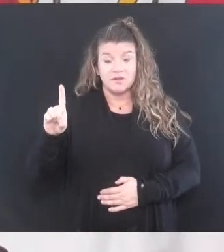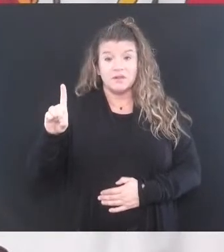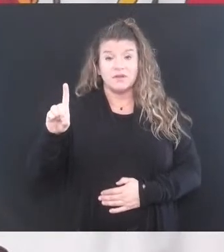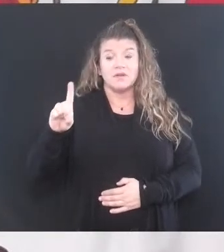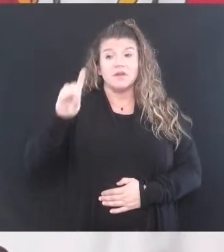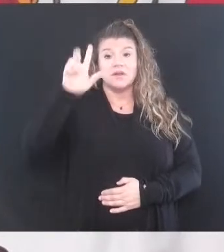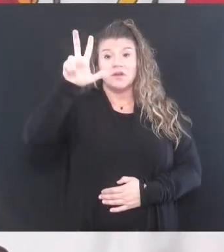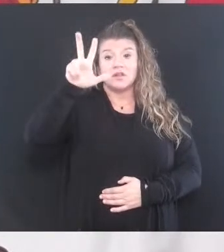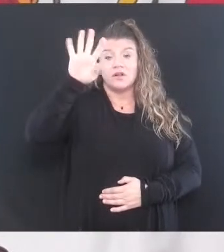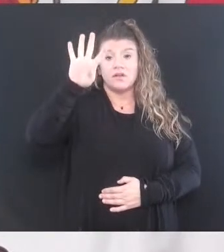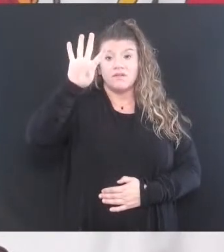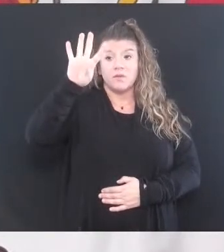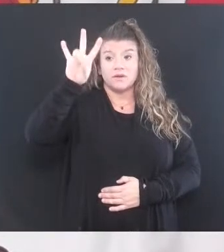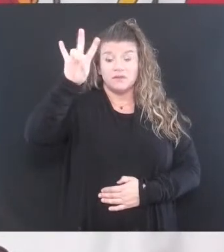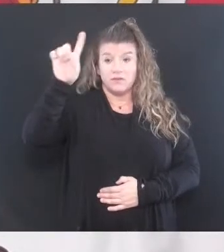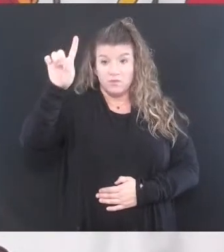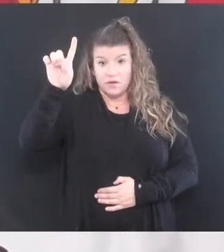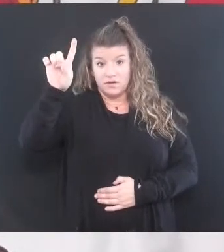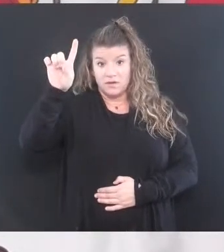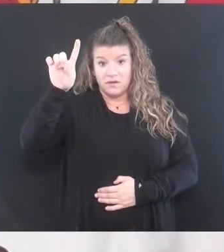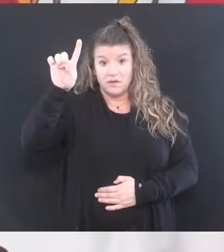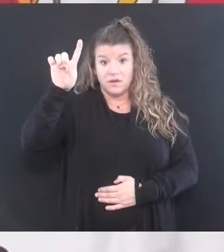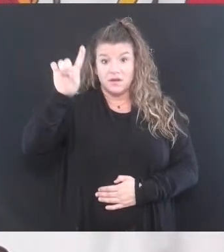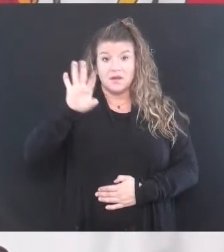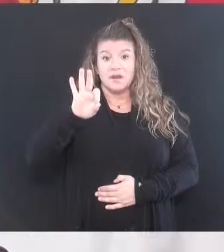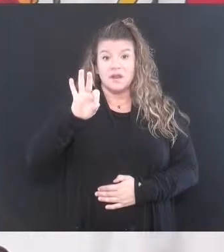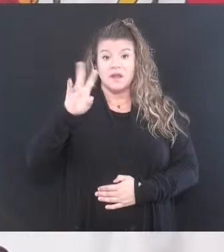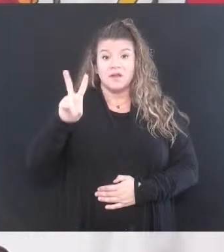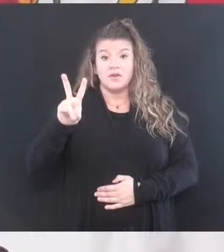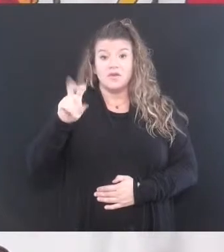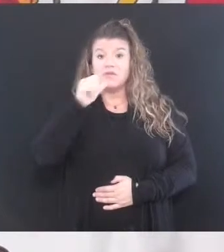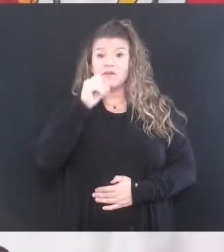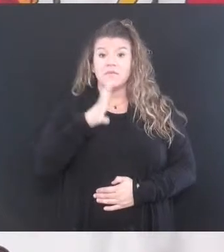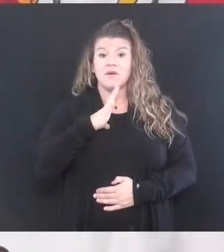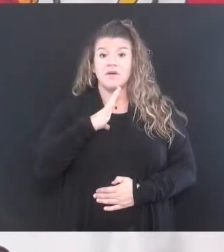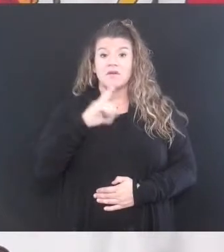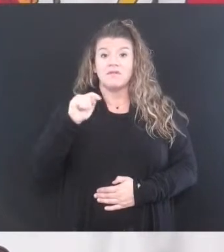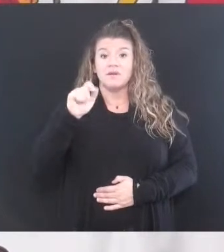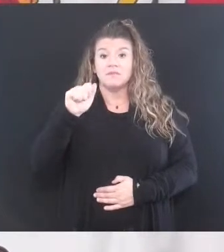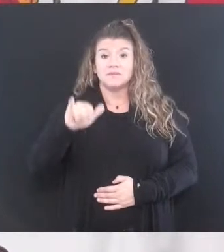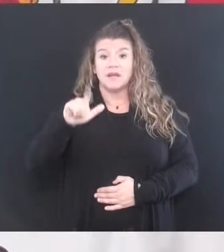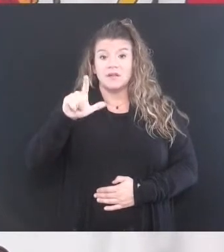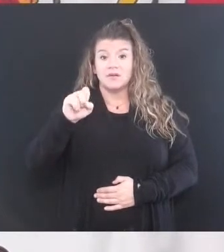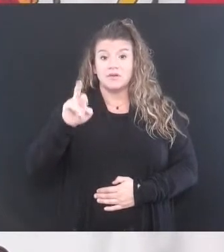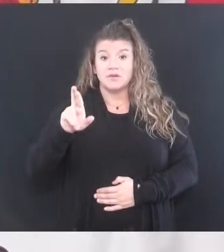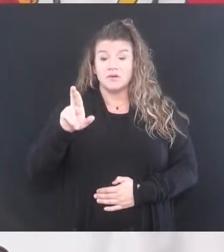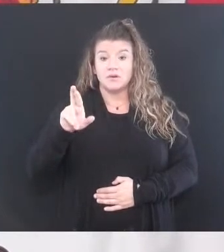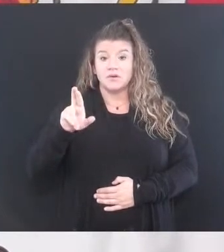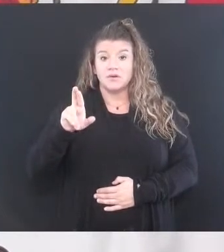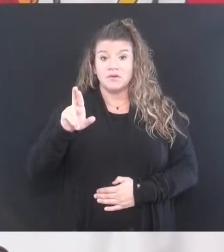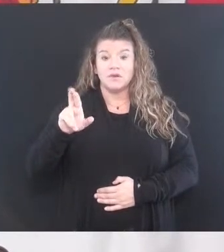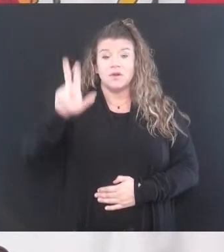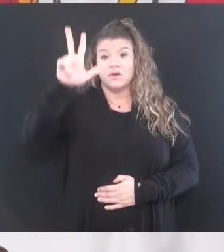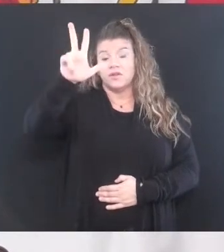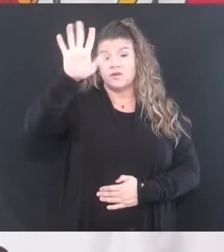Our 3,471st death, a 92-year-old female from Taylor County.